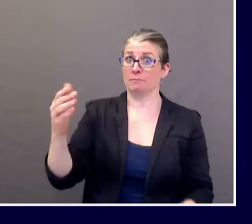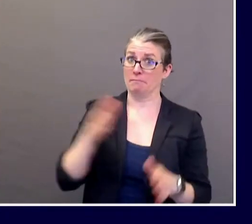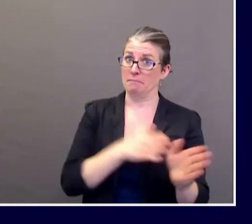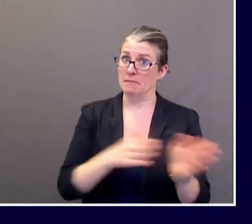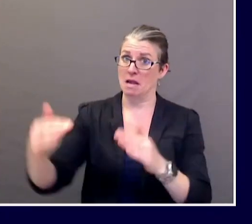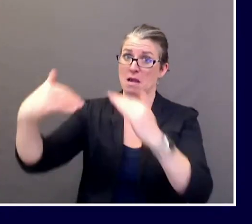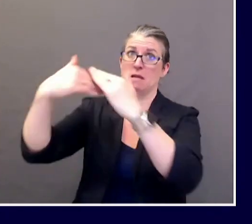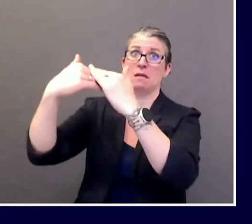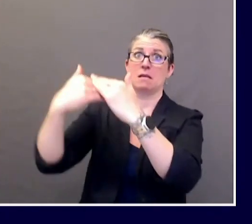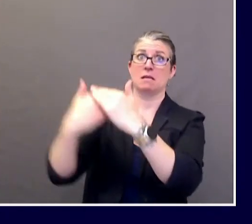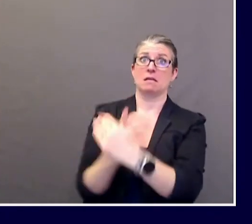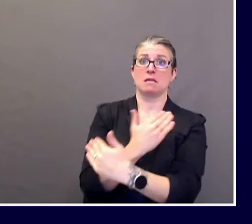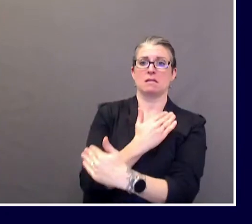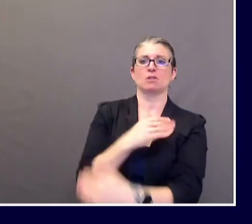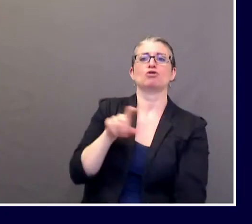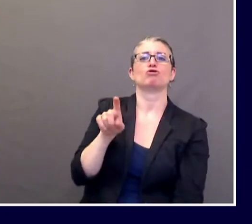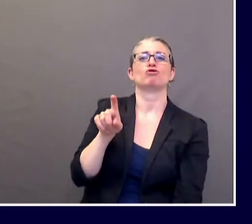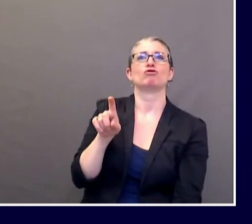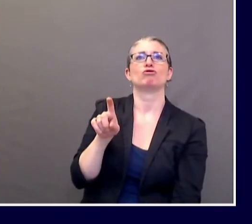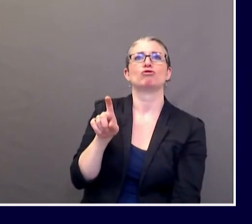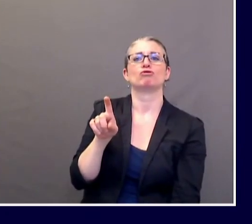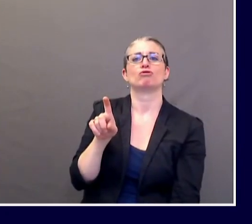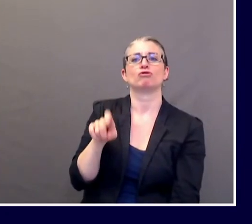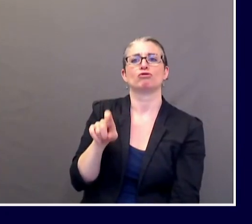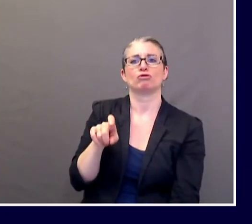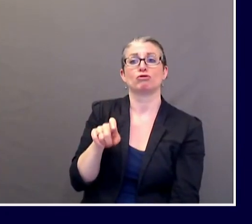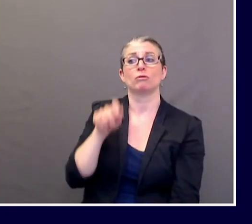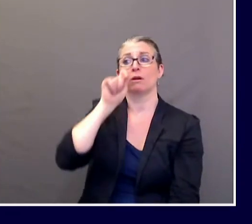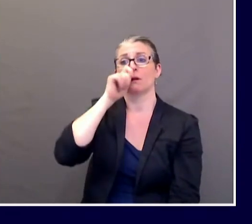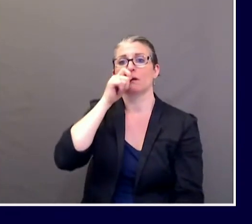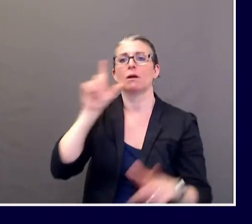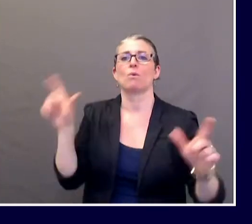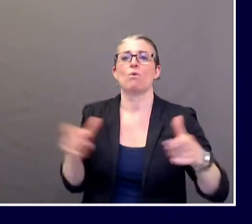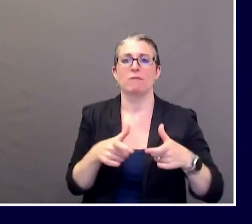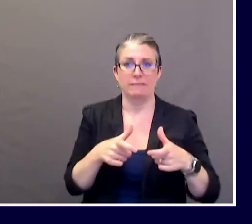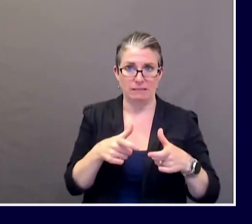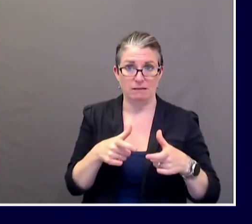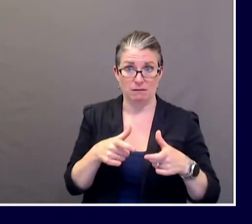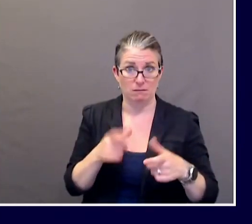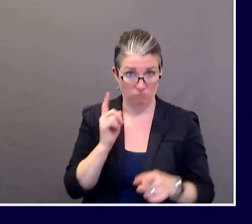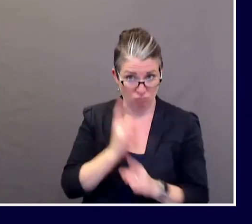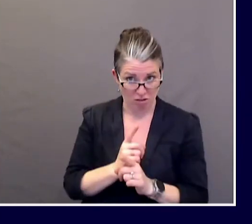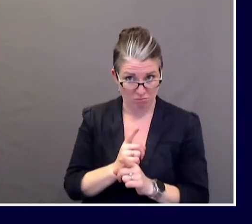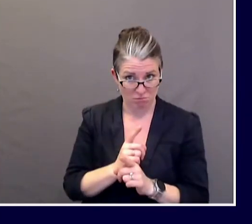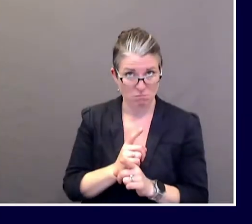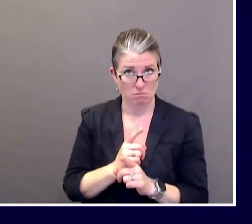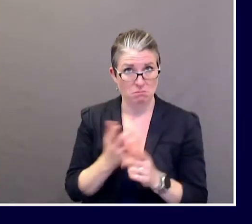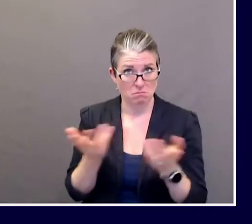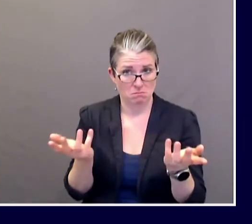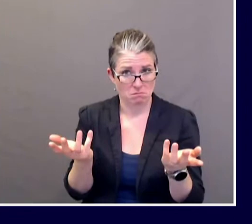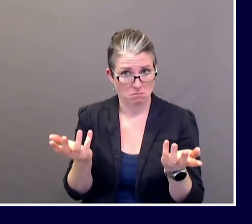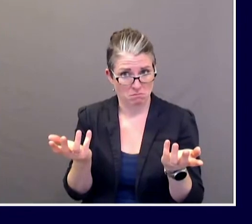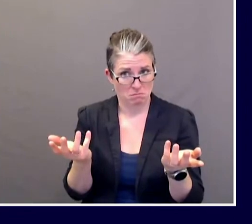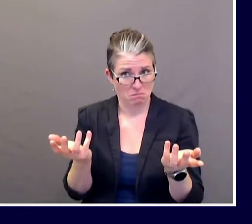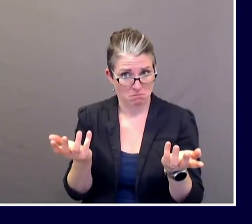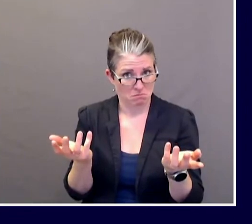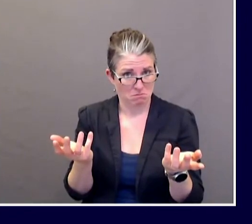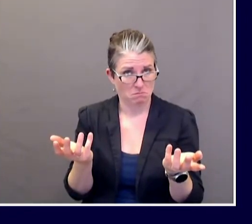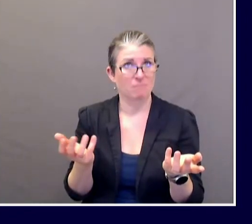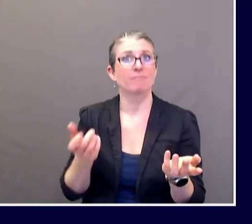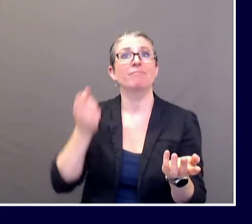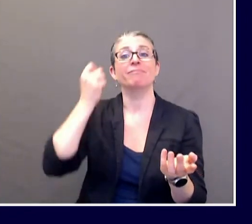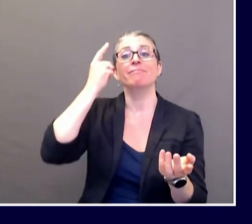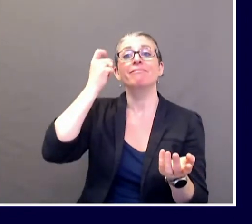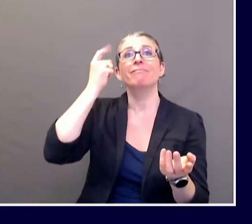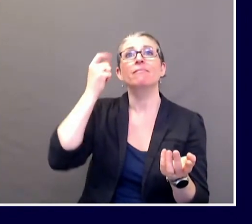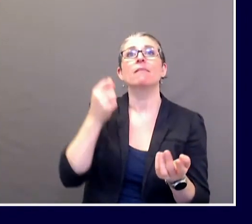when they come from places with similar levels of transmission in Maine. We're now flipping it to the opposite, and we announced that change again over a month ago, and today we're